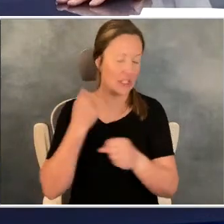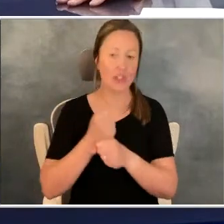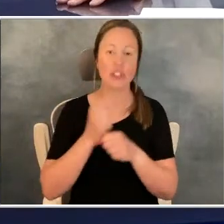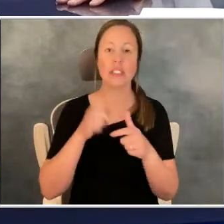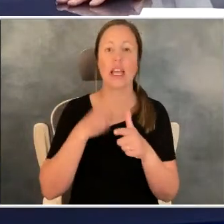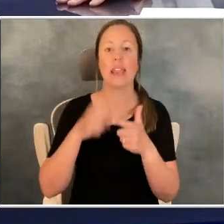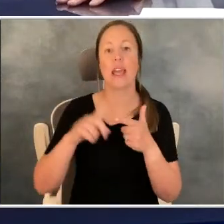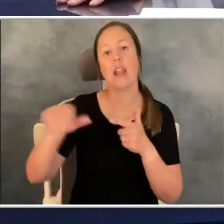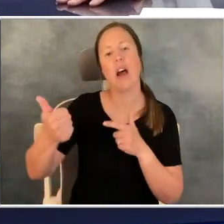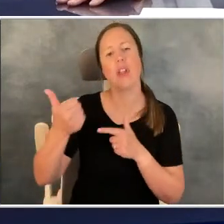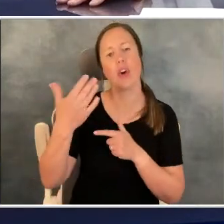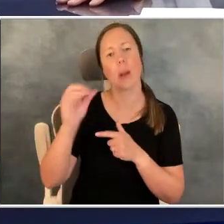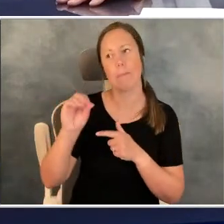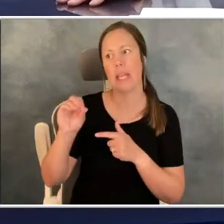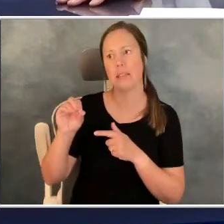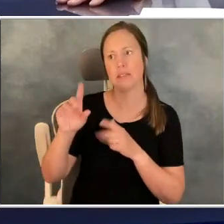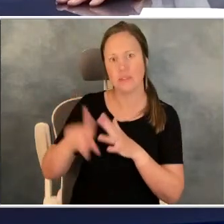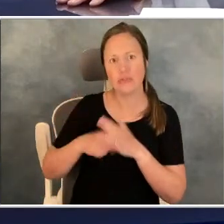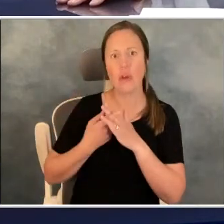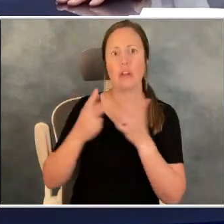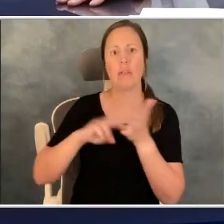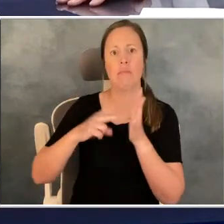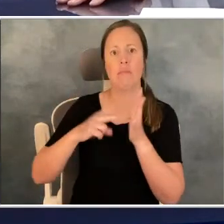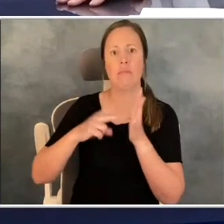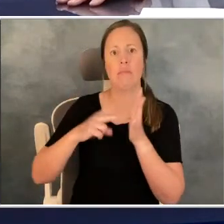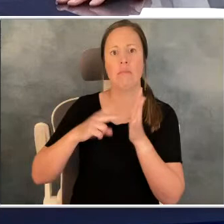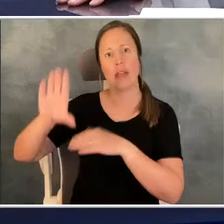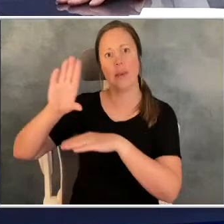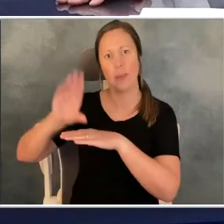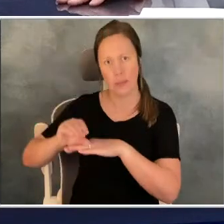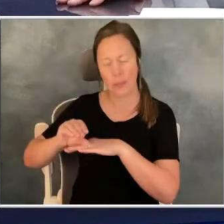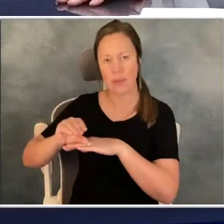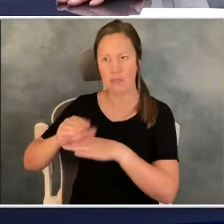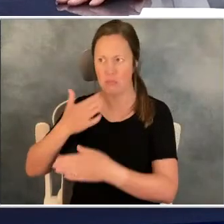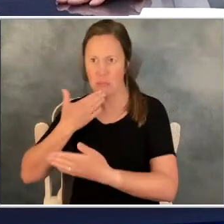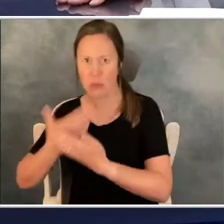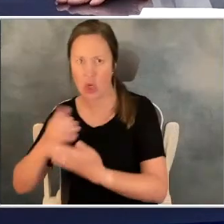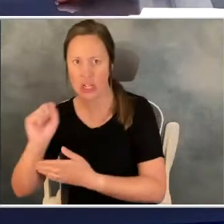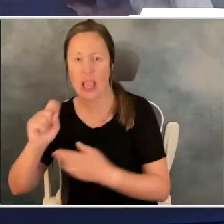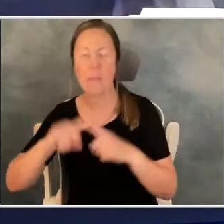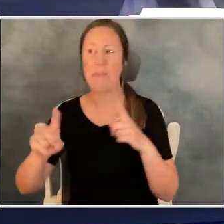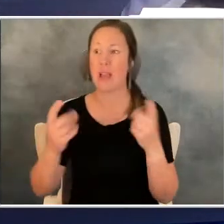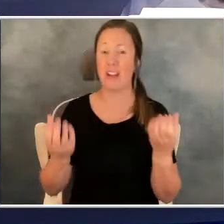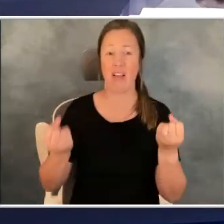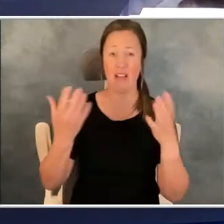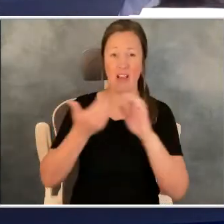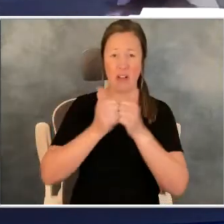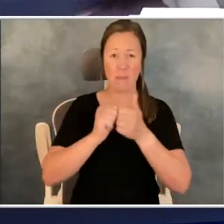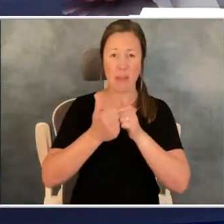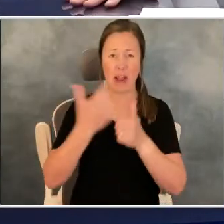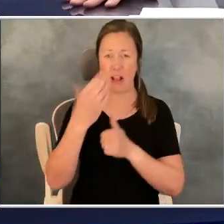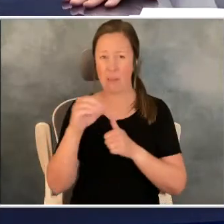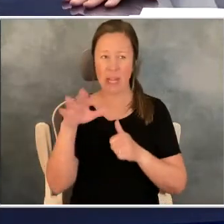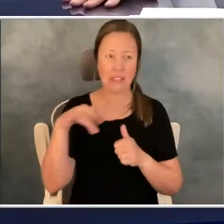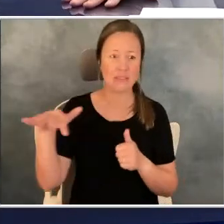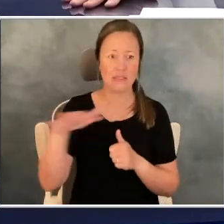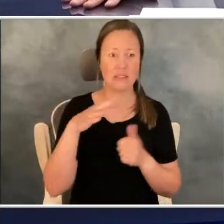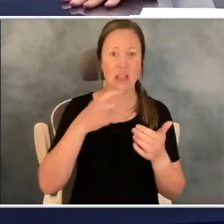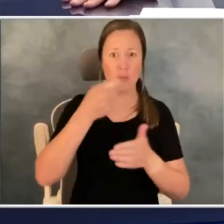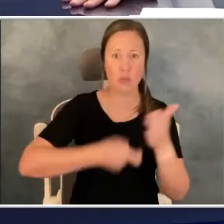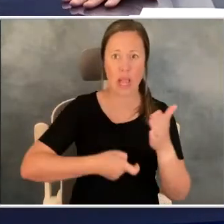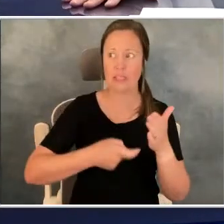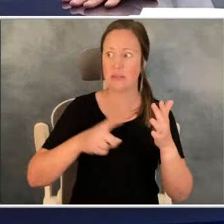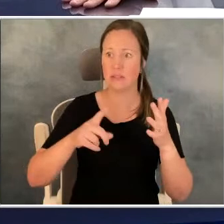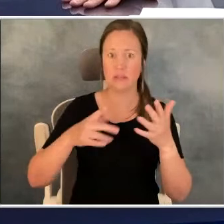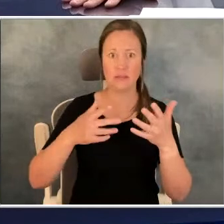price falls. That's a good thing. But when there gets to be a lot of competitors out there and the price continues to fall, it's hard